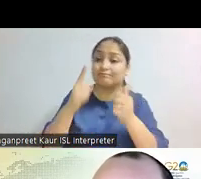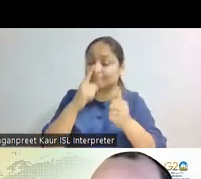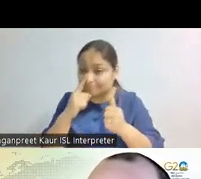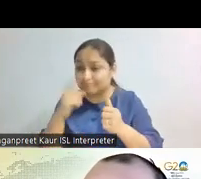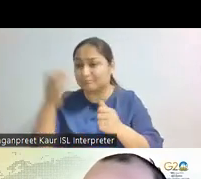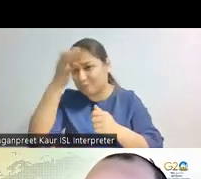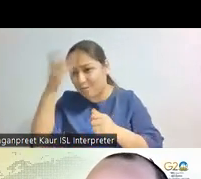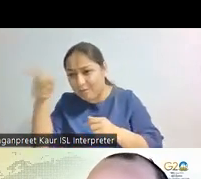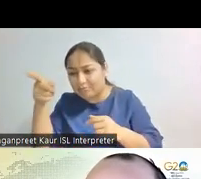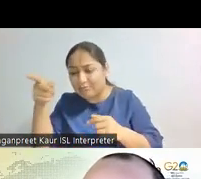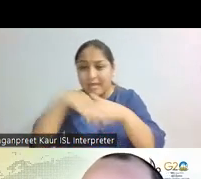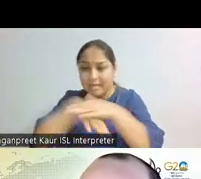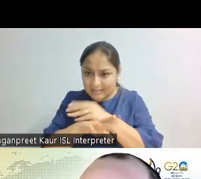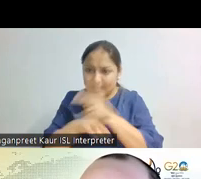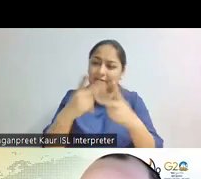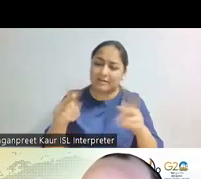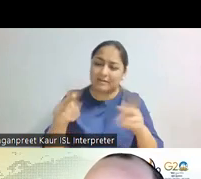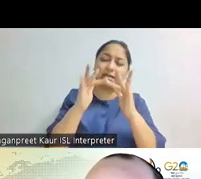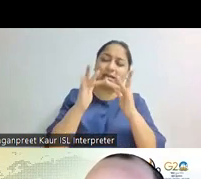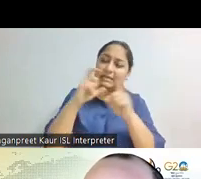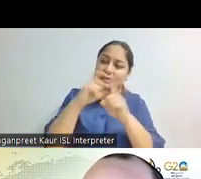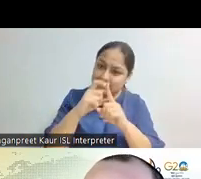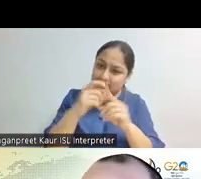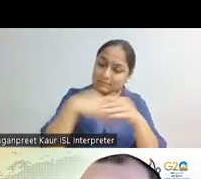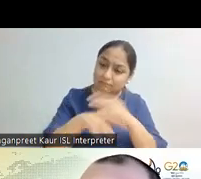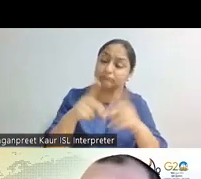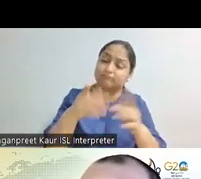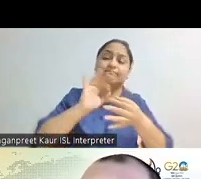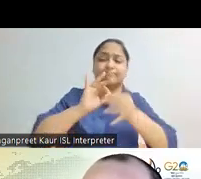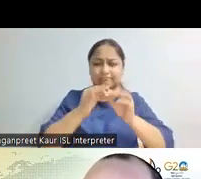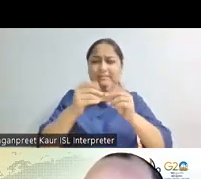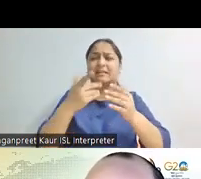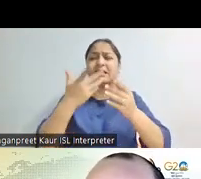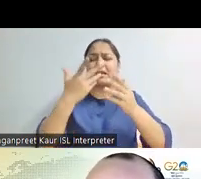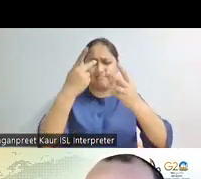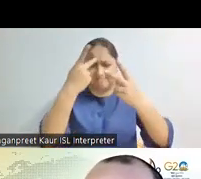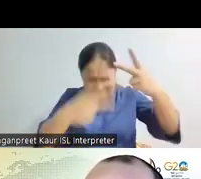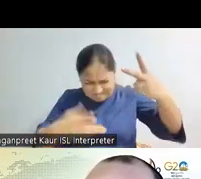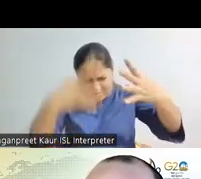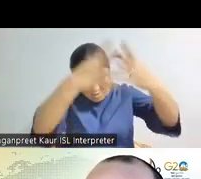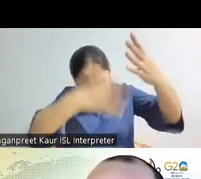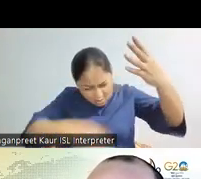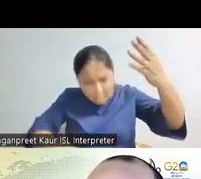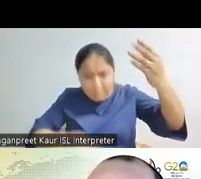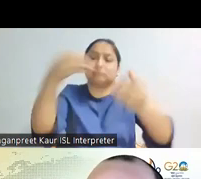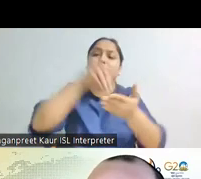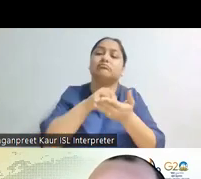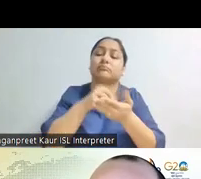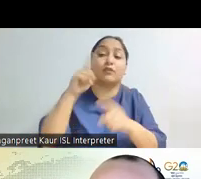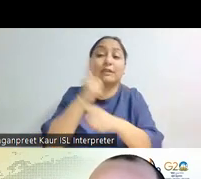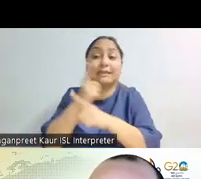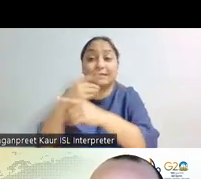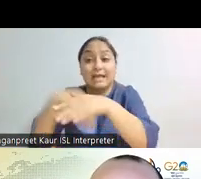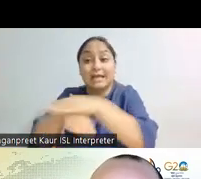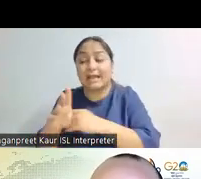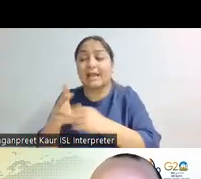digital technologies, and how these can be translated into more engaging classrooms. And this is especially important for teachers working in isolated and